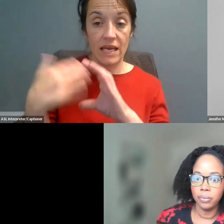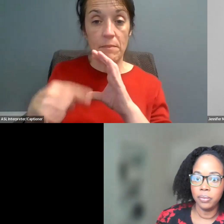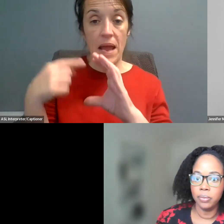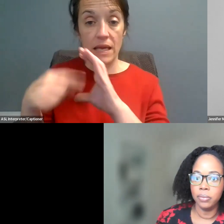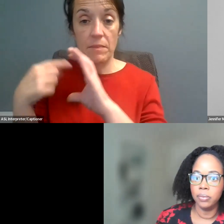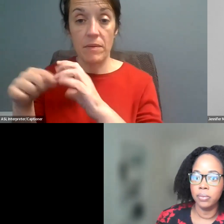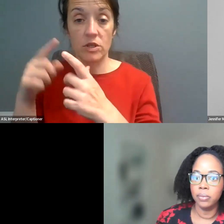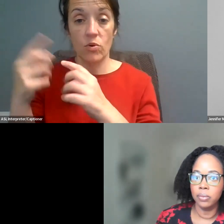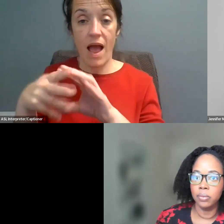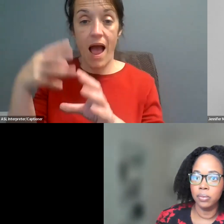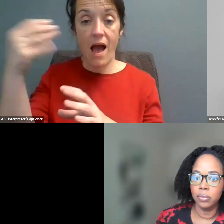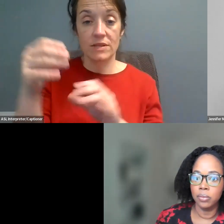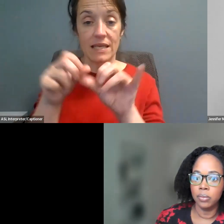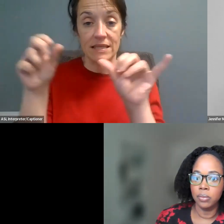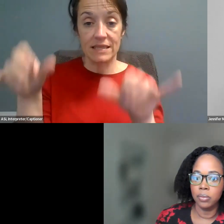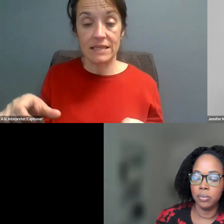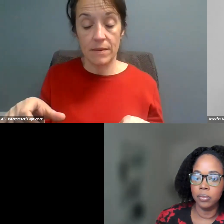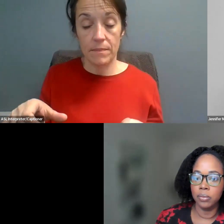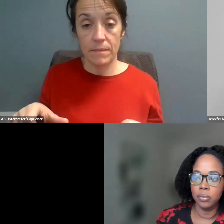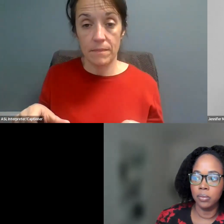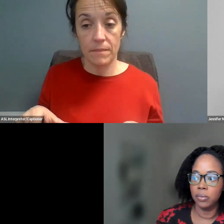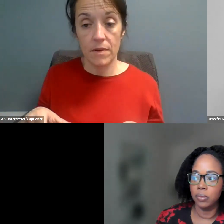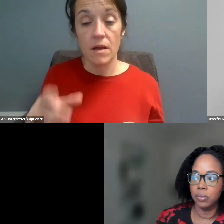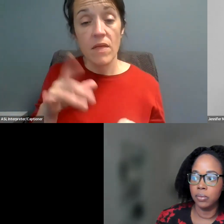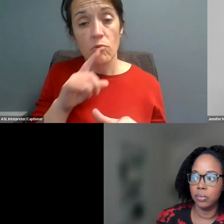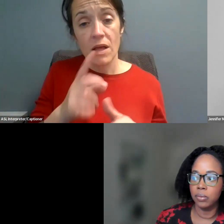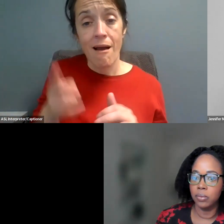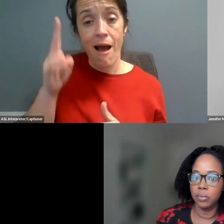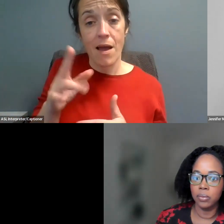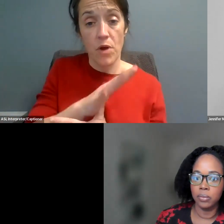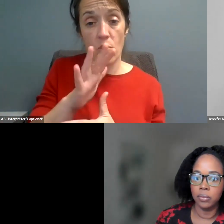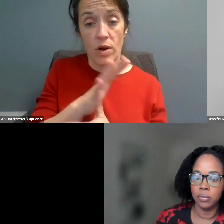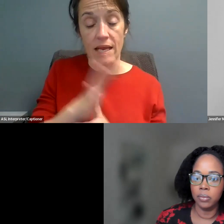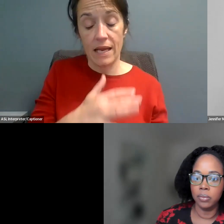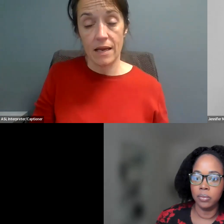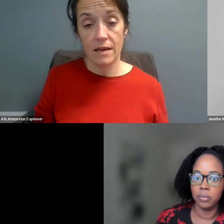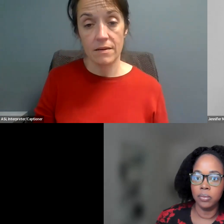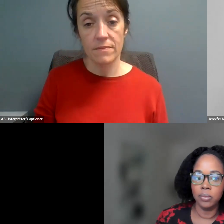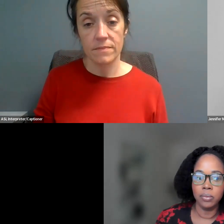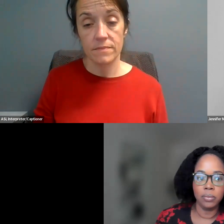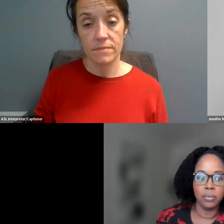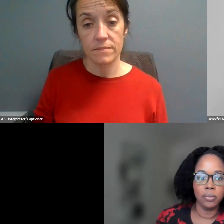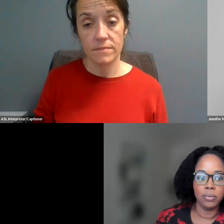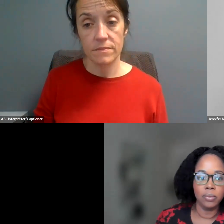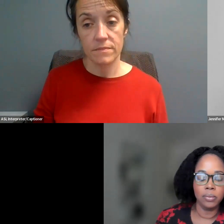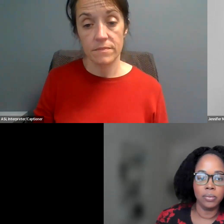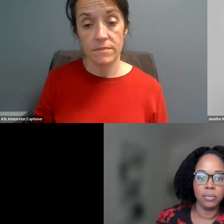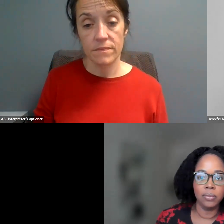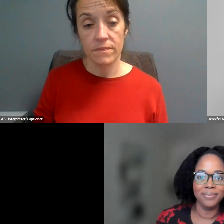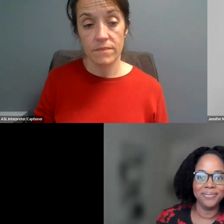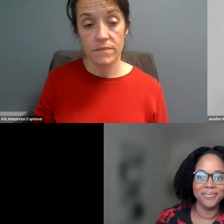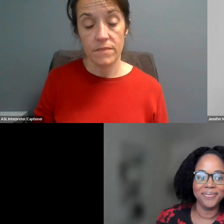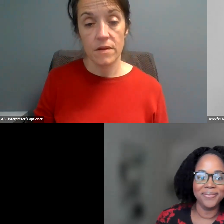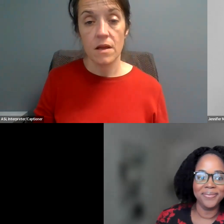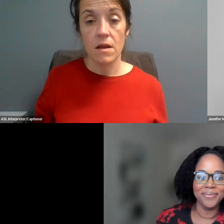of those are very high up on the list in terms of priority. And I will leave it at that, but I'm still trying to answer the Q&A as